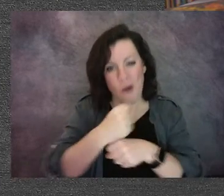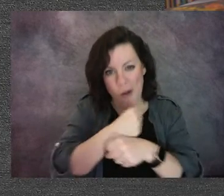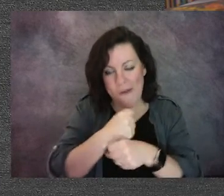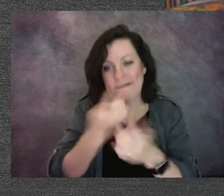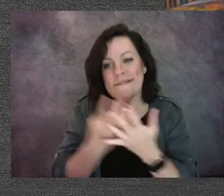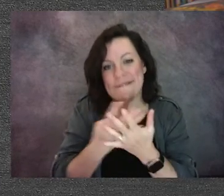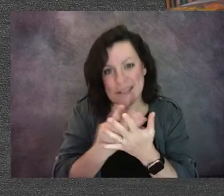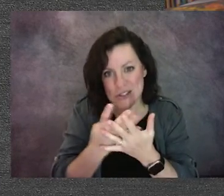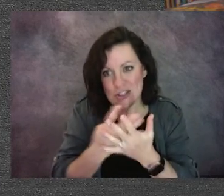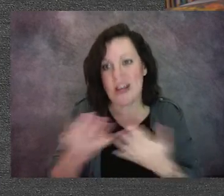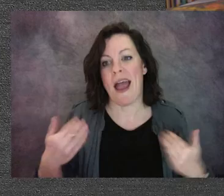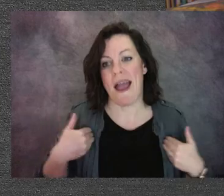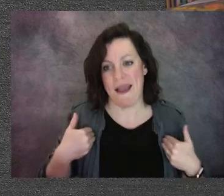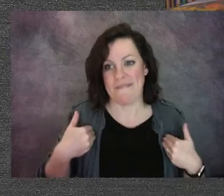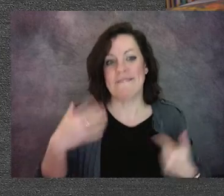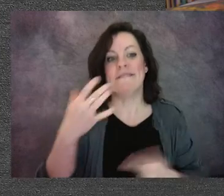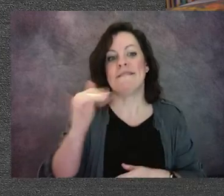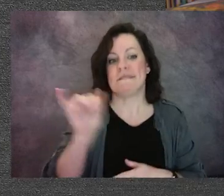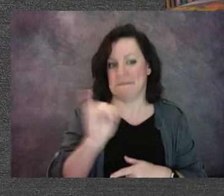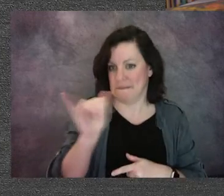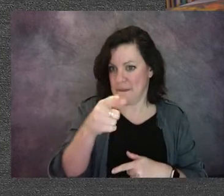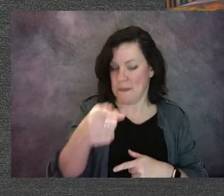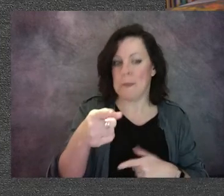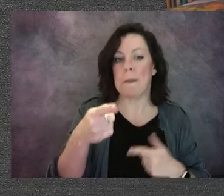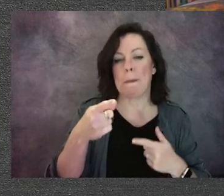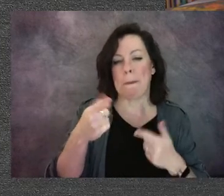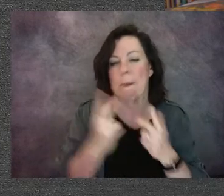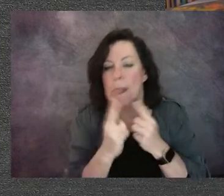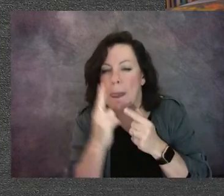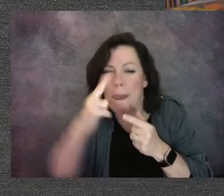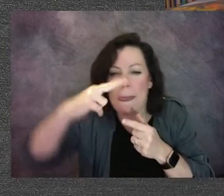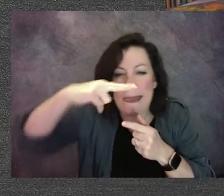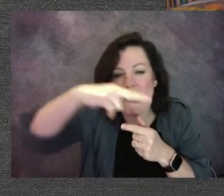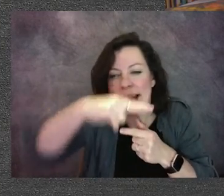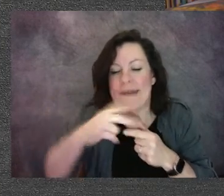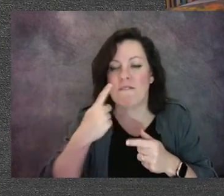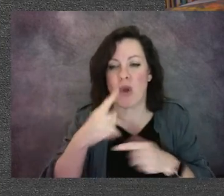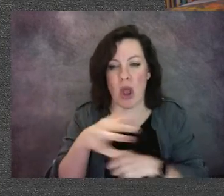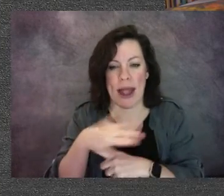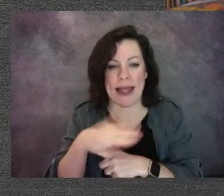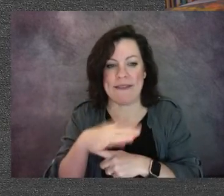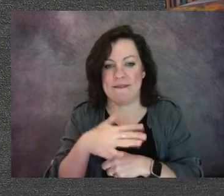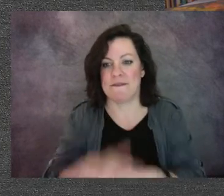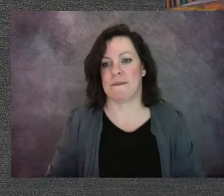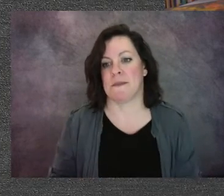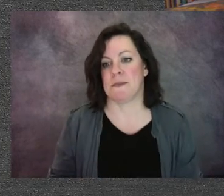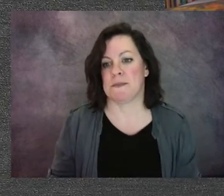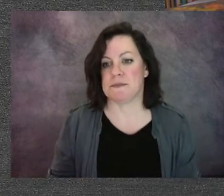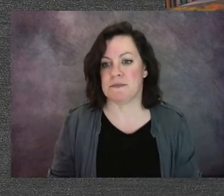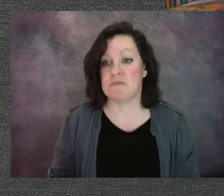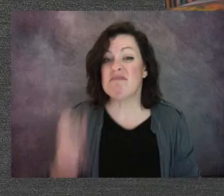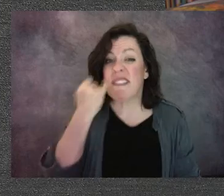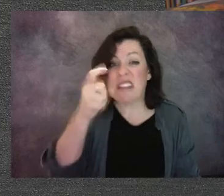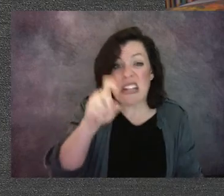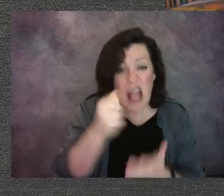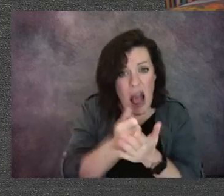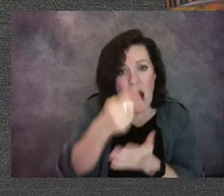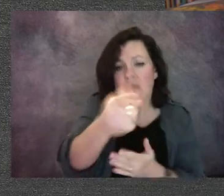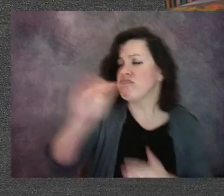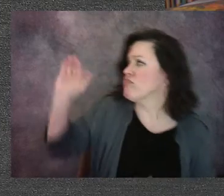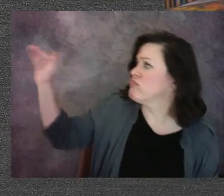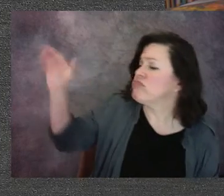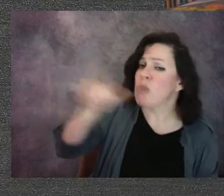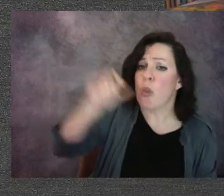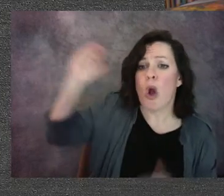my coffee filters. Yeah, our leaf. Right. If you have an older helper